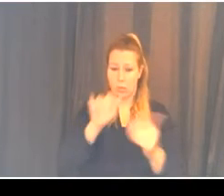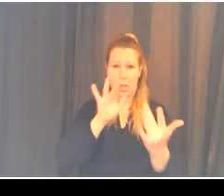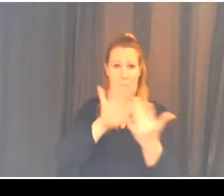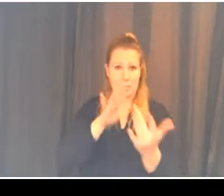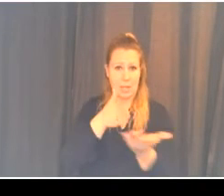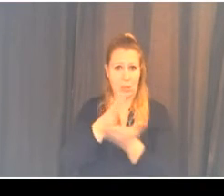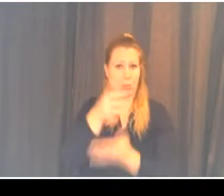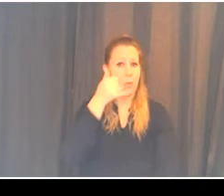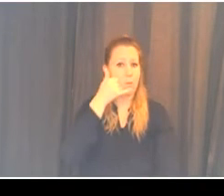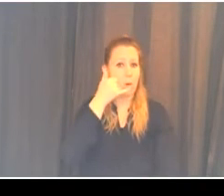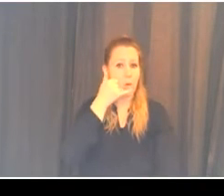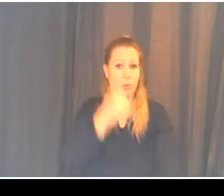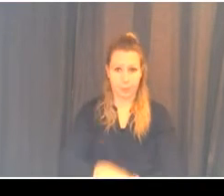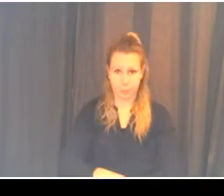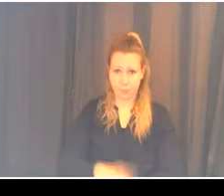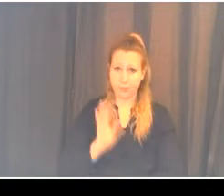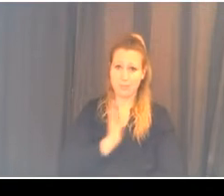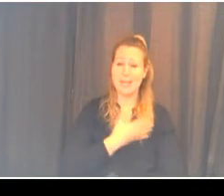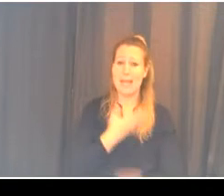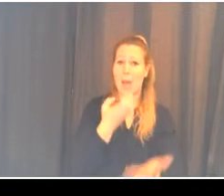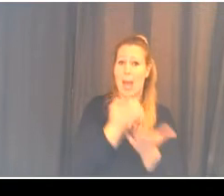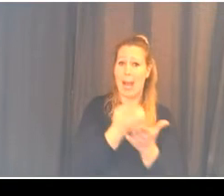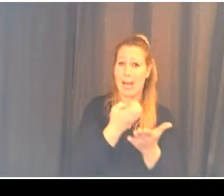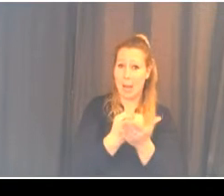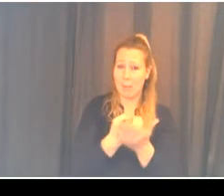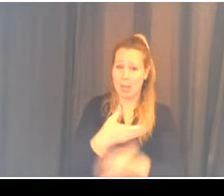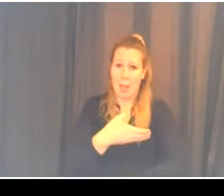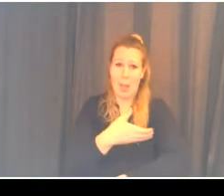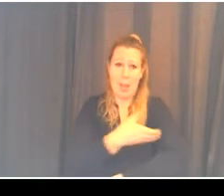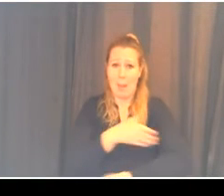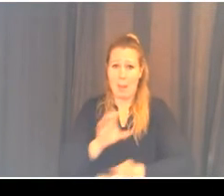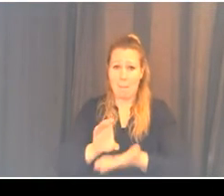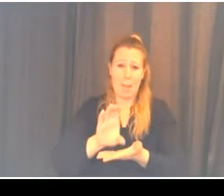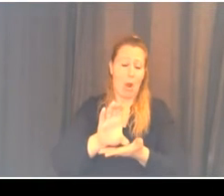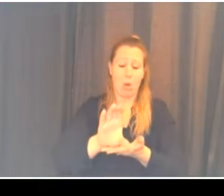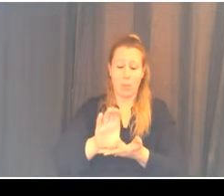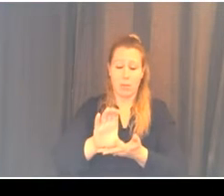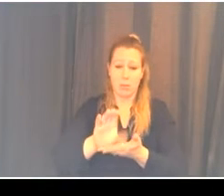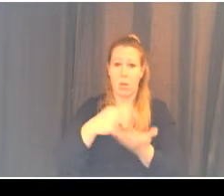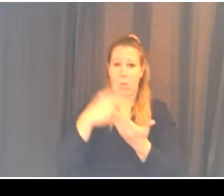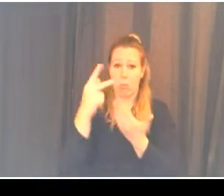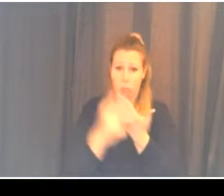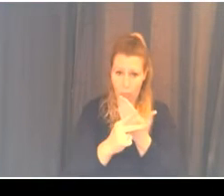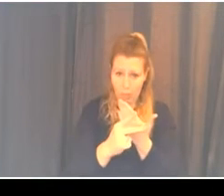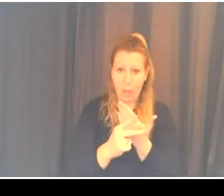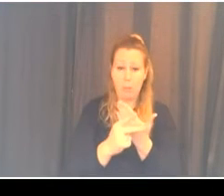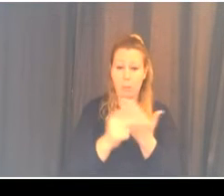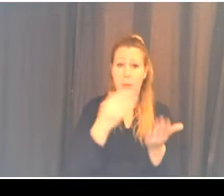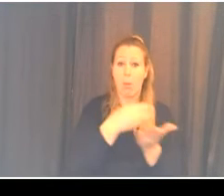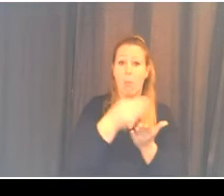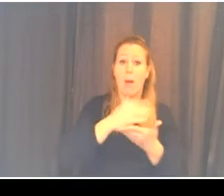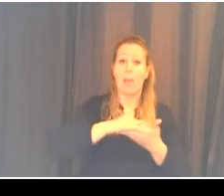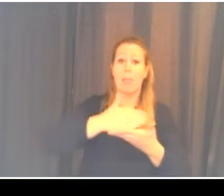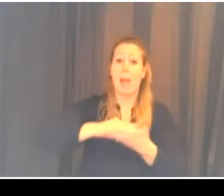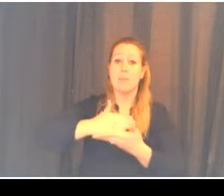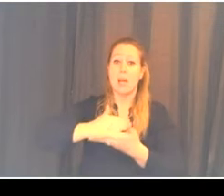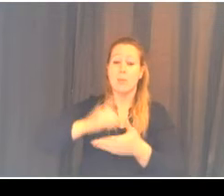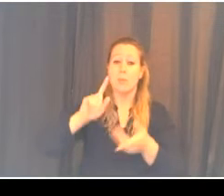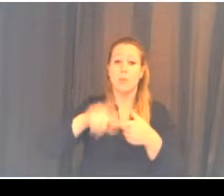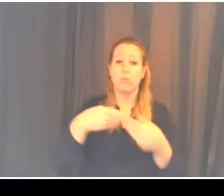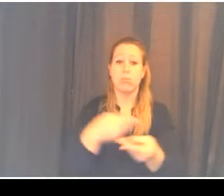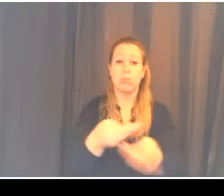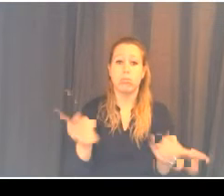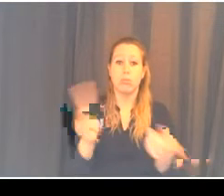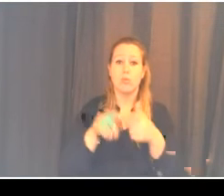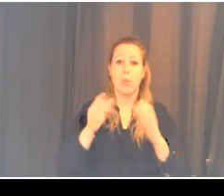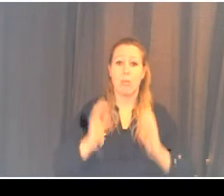know your rights information in many languages and broadcast it widely on social media to City officials and other service